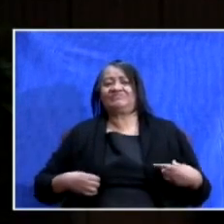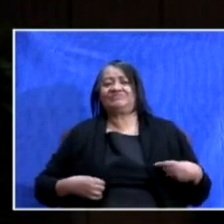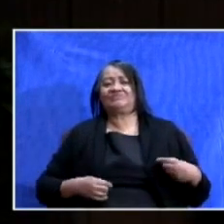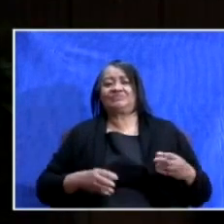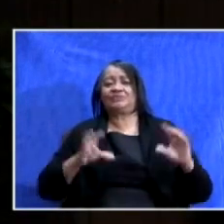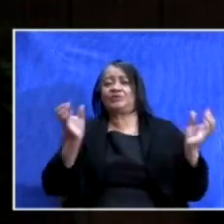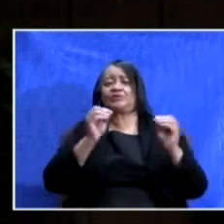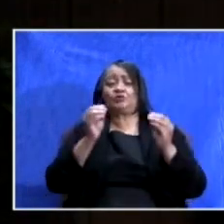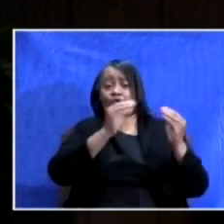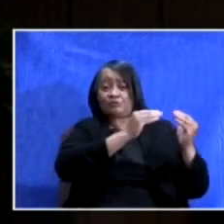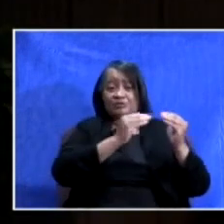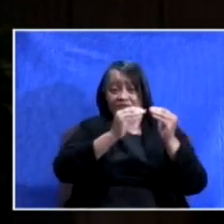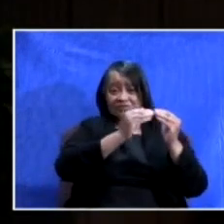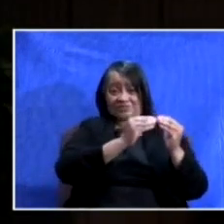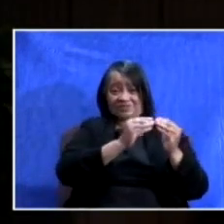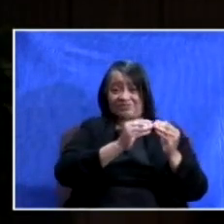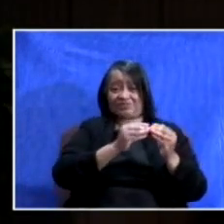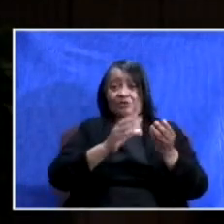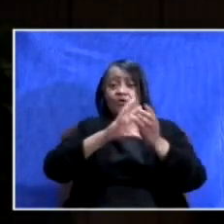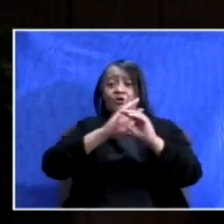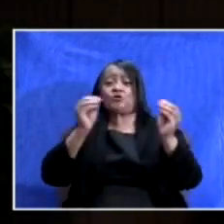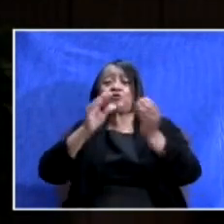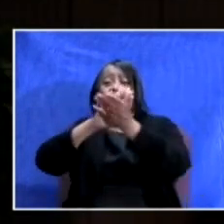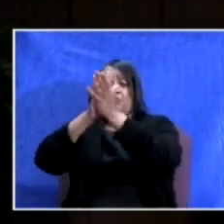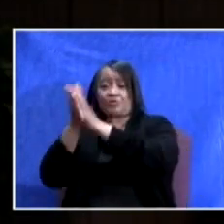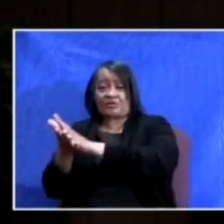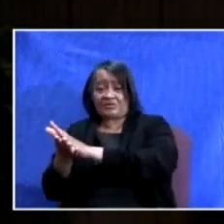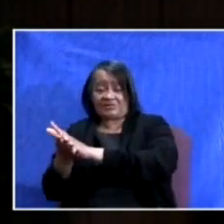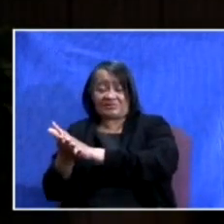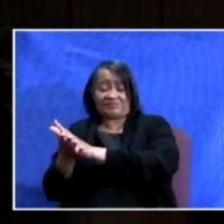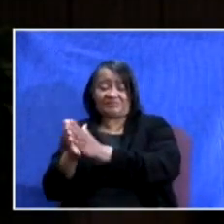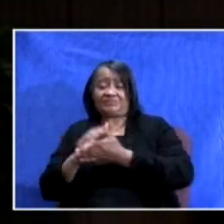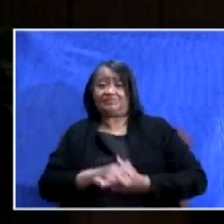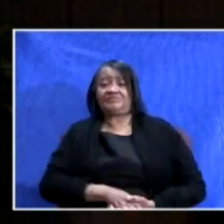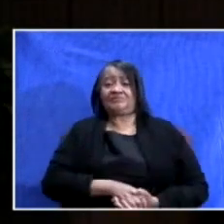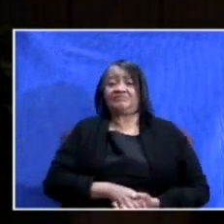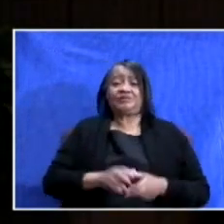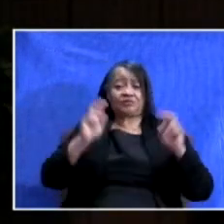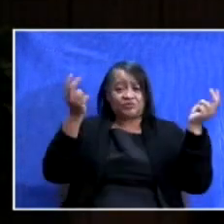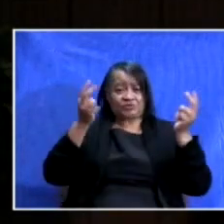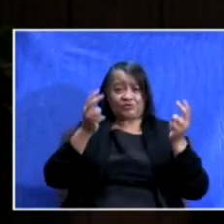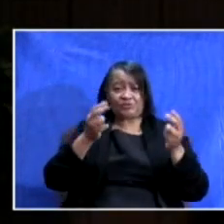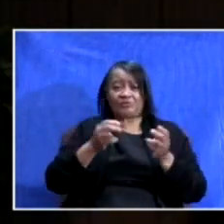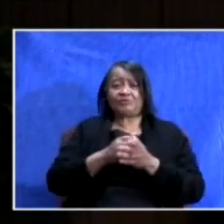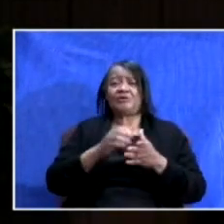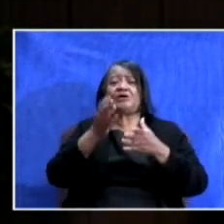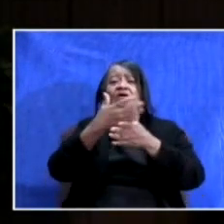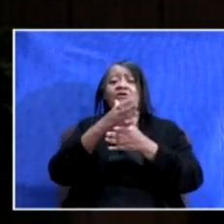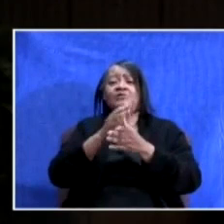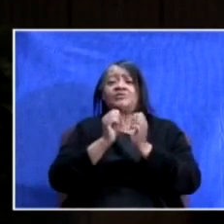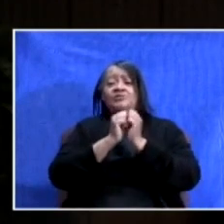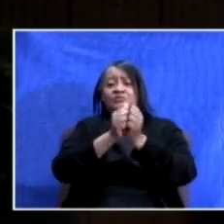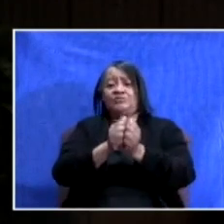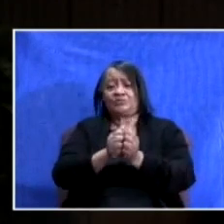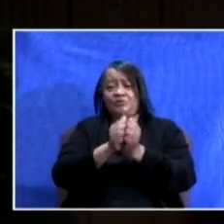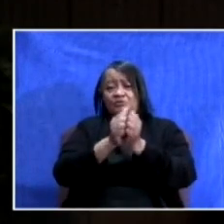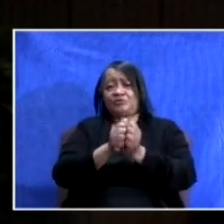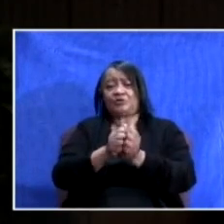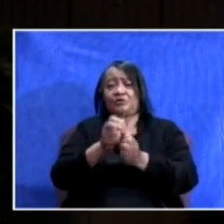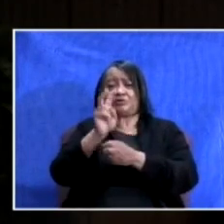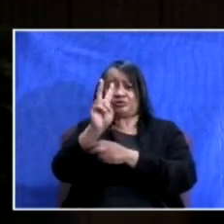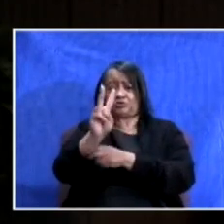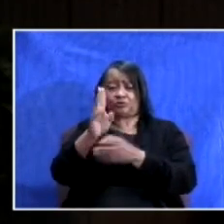So no justice, no peace. I want you to share with me